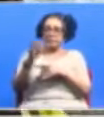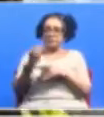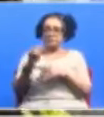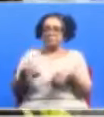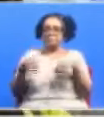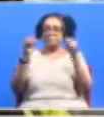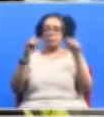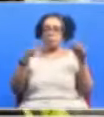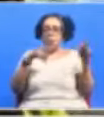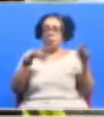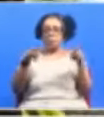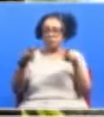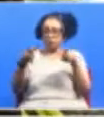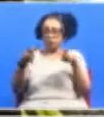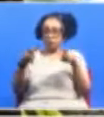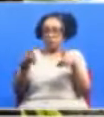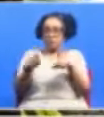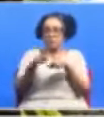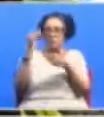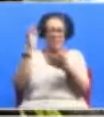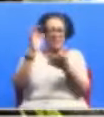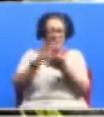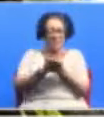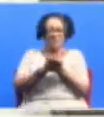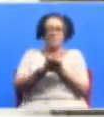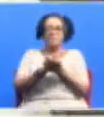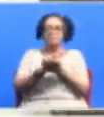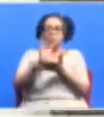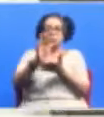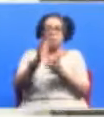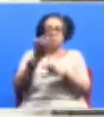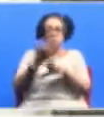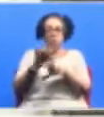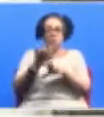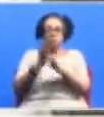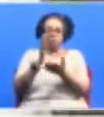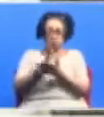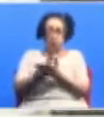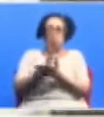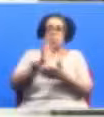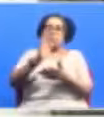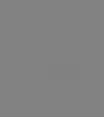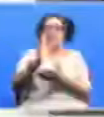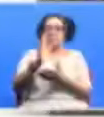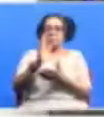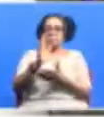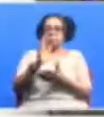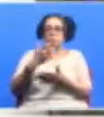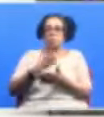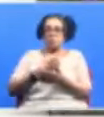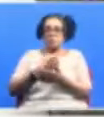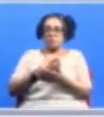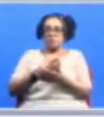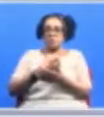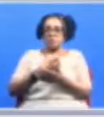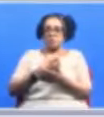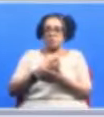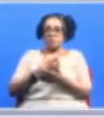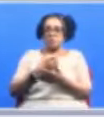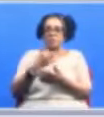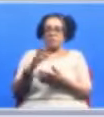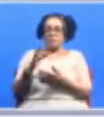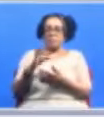a distance. They believe the human remains could be of their kin who went missing 12 years ago, former